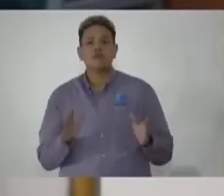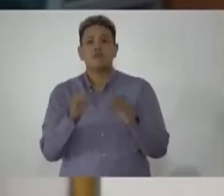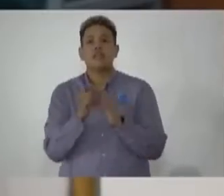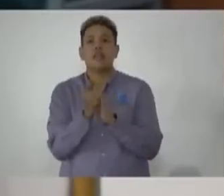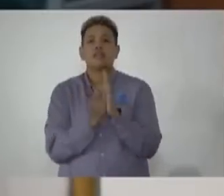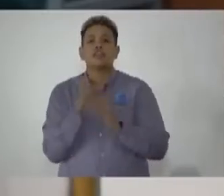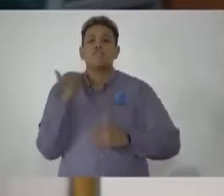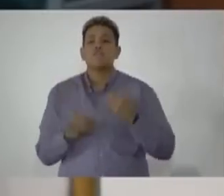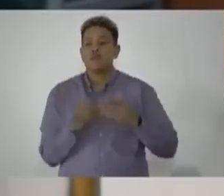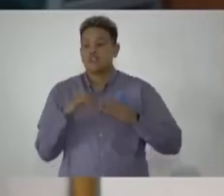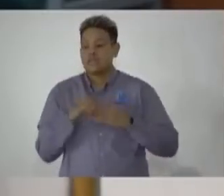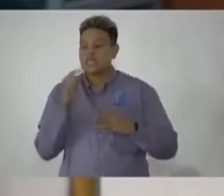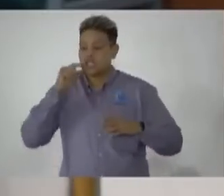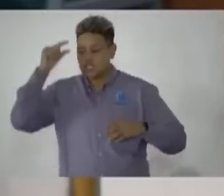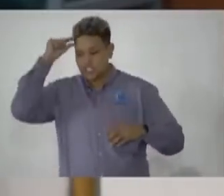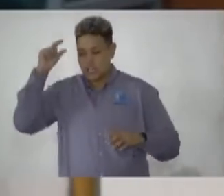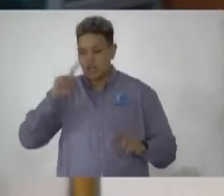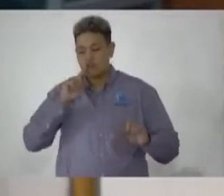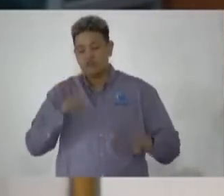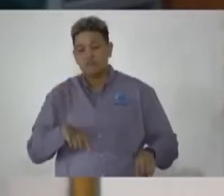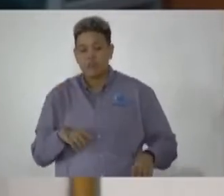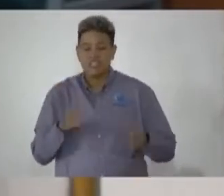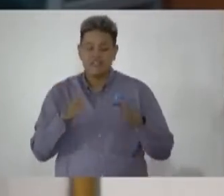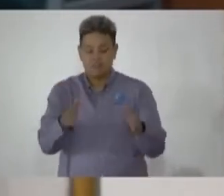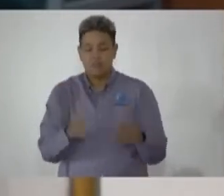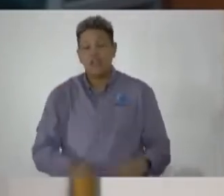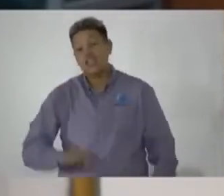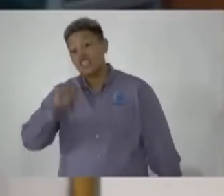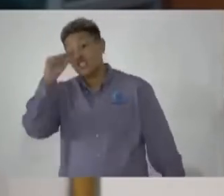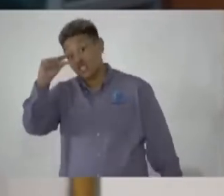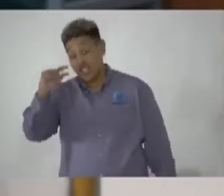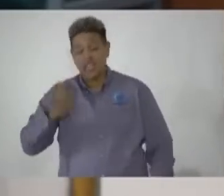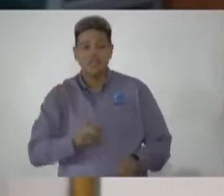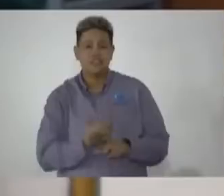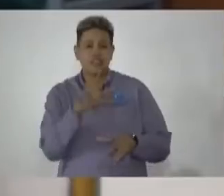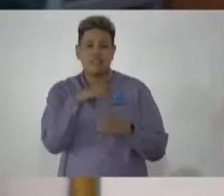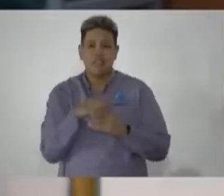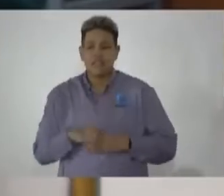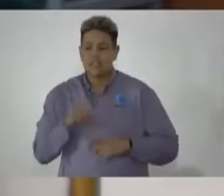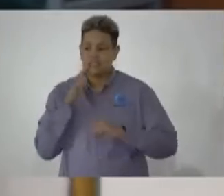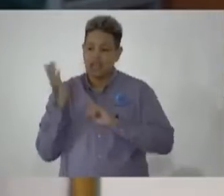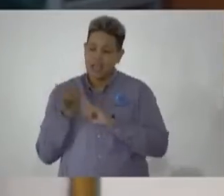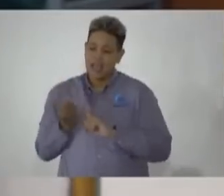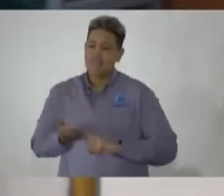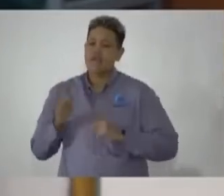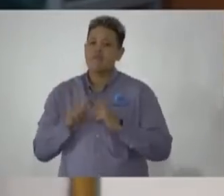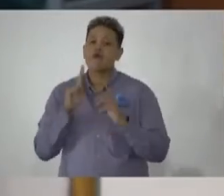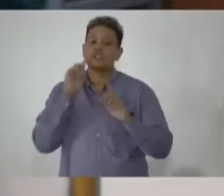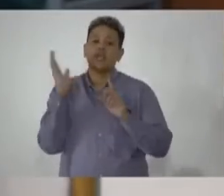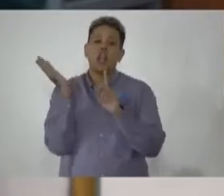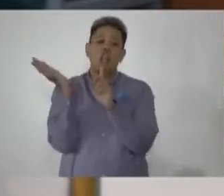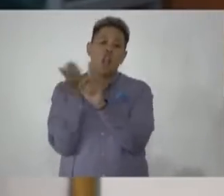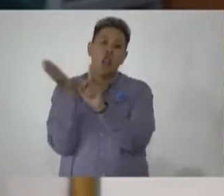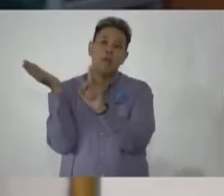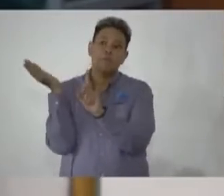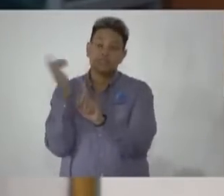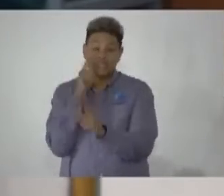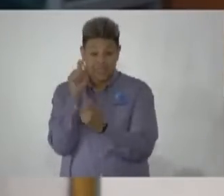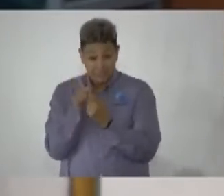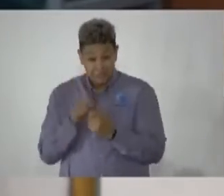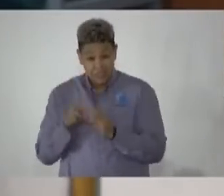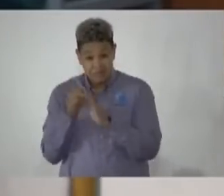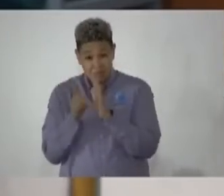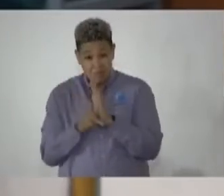process in a gender-responsive manner. G. Engaging in advocacy and lobbying on specific